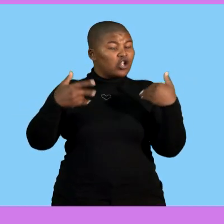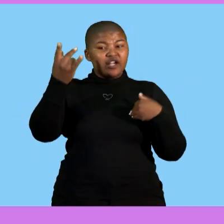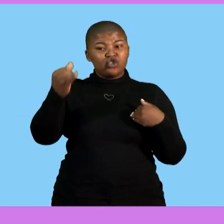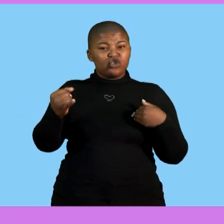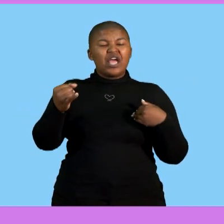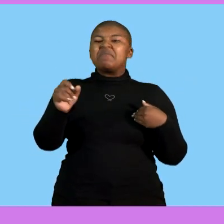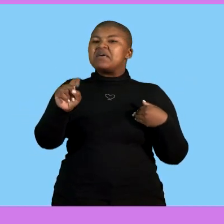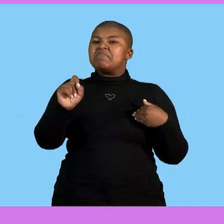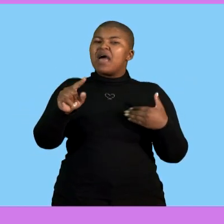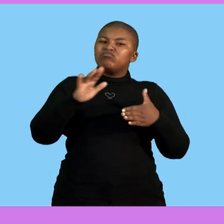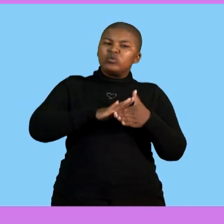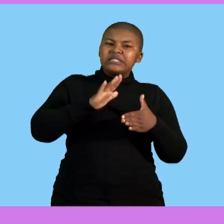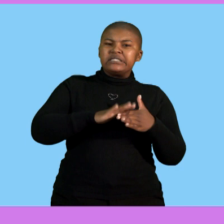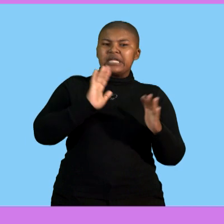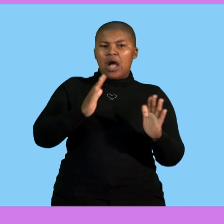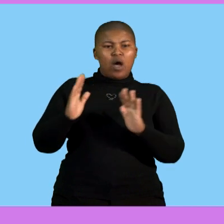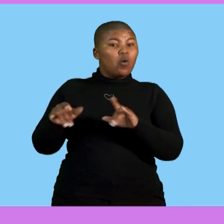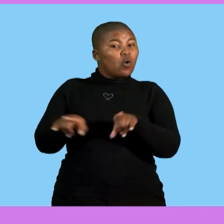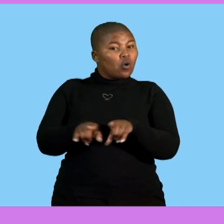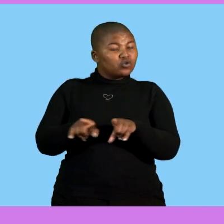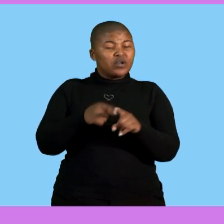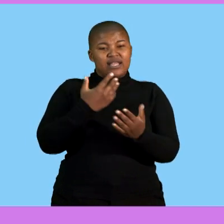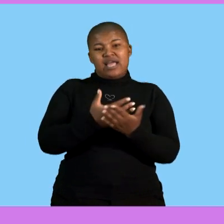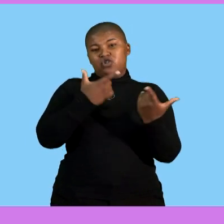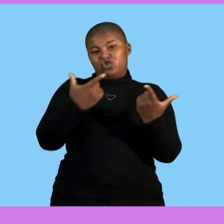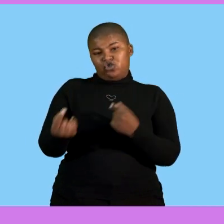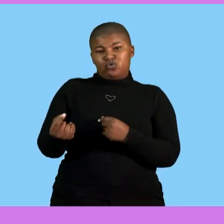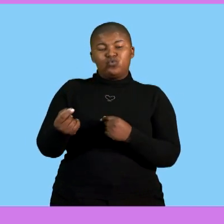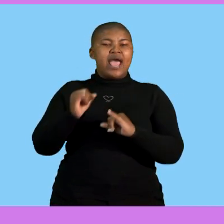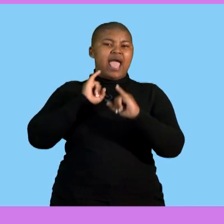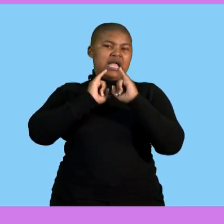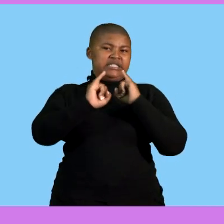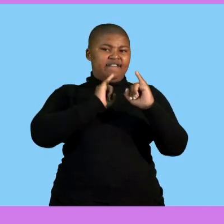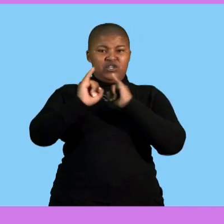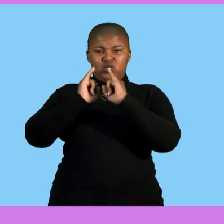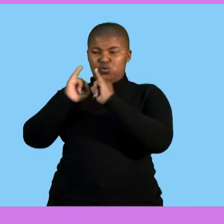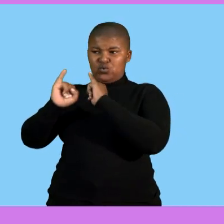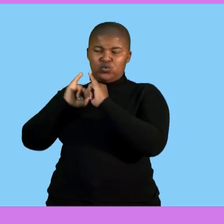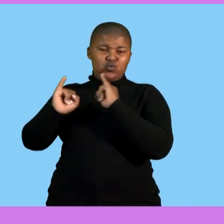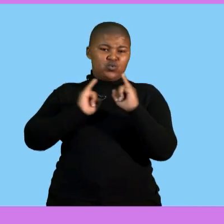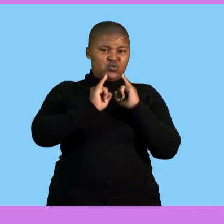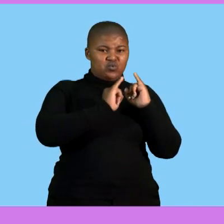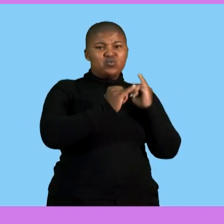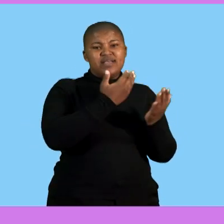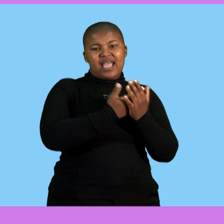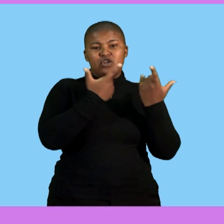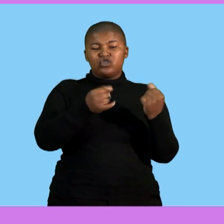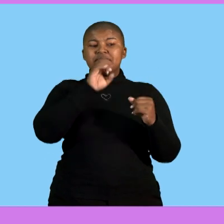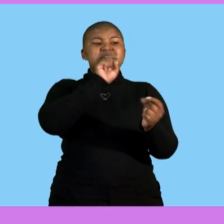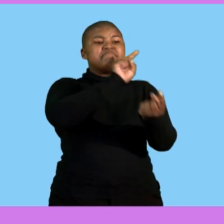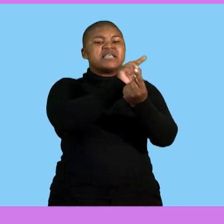checking the factors. We can also do the interview. It can be